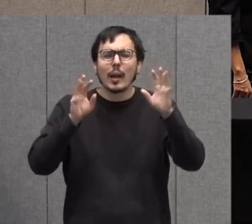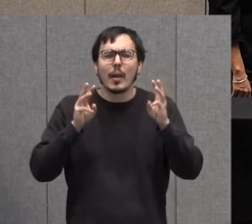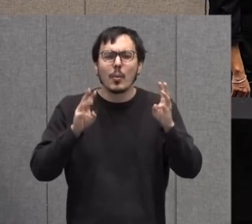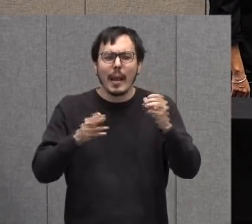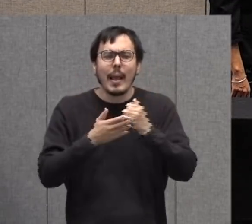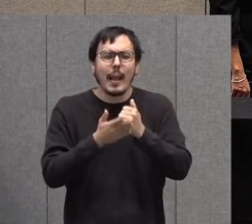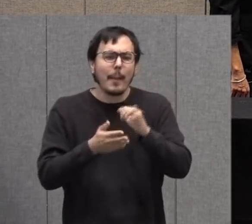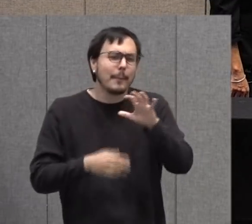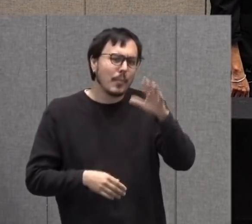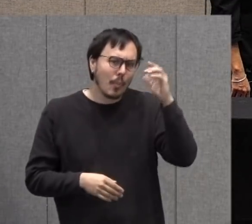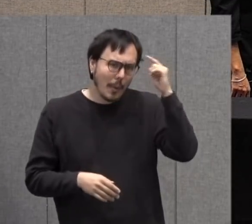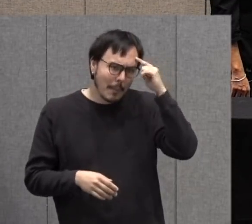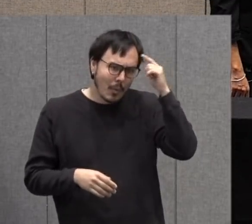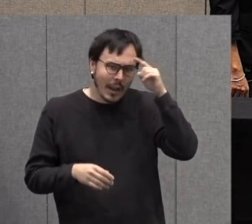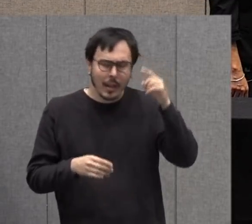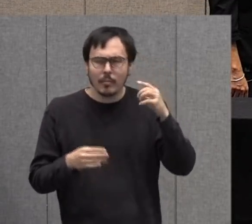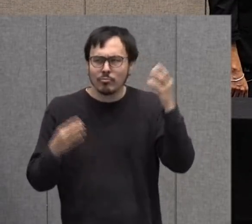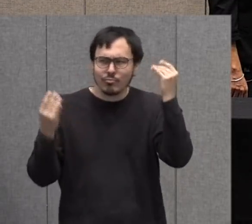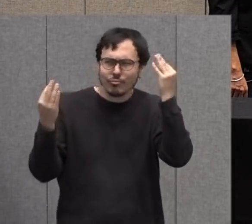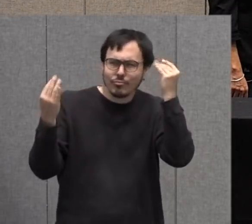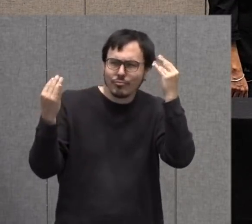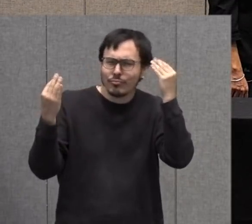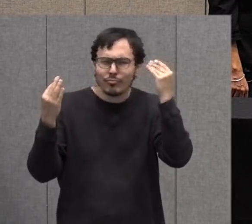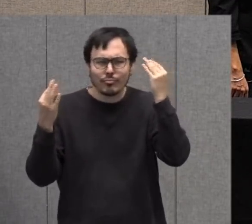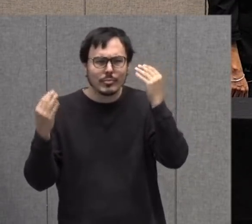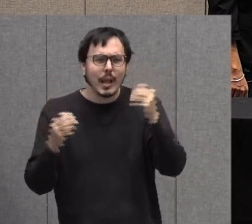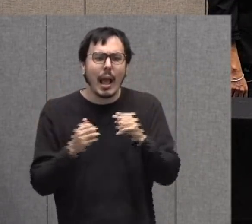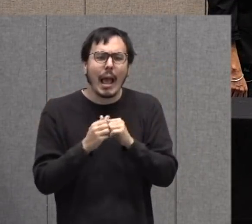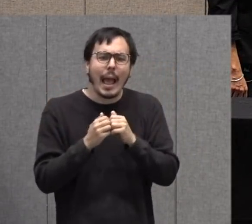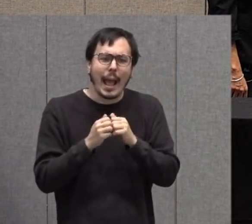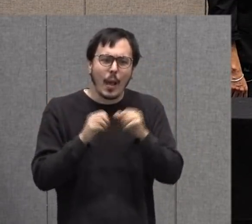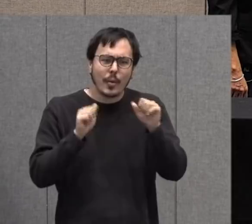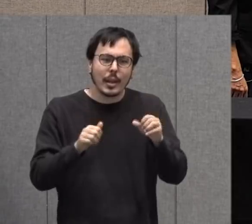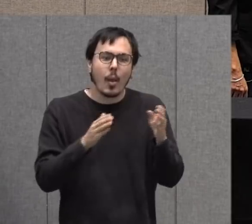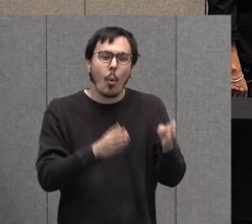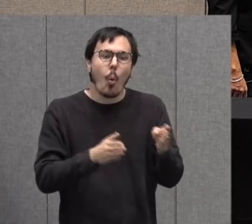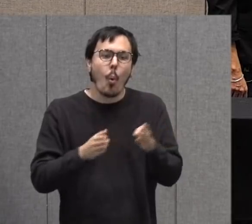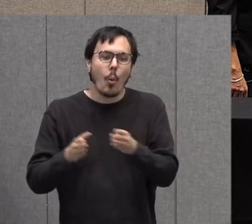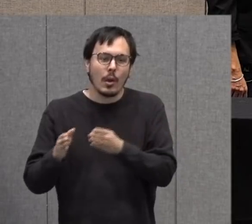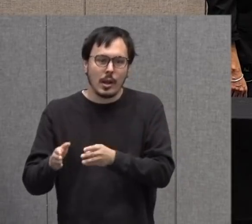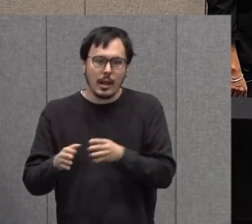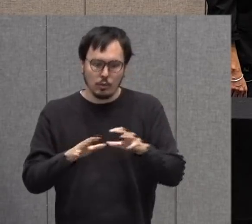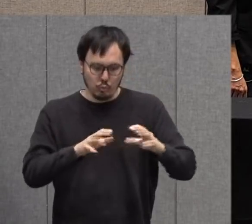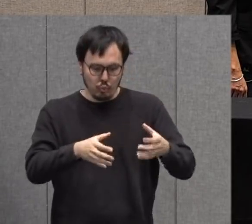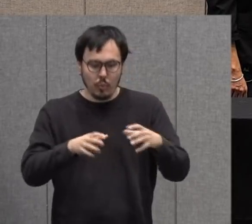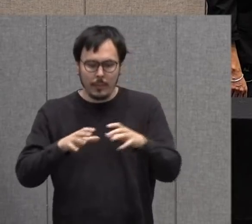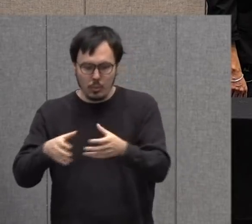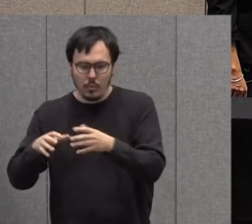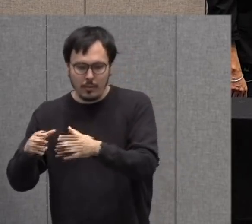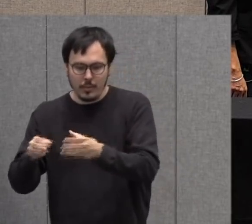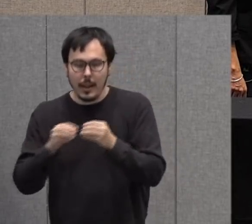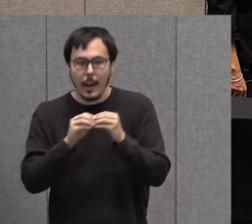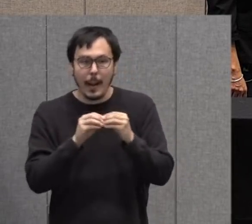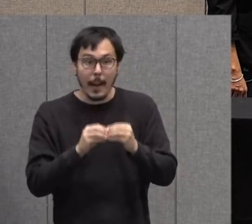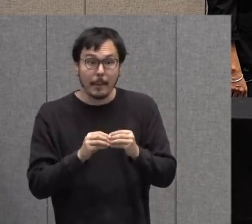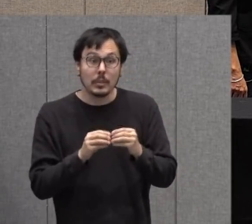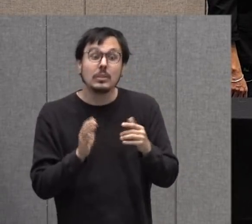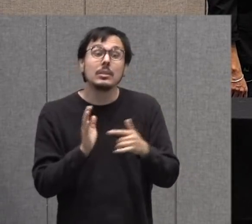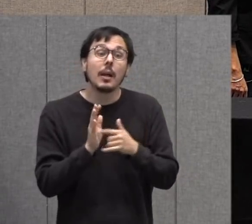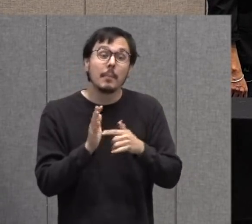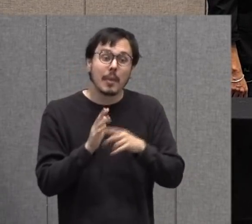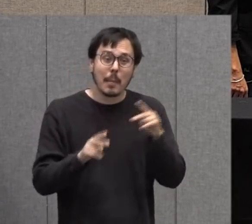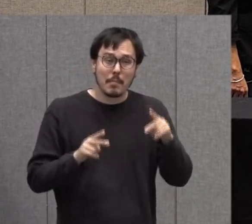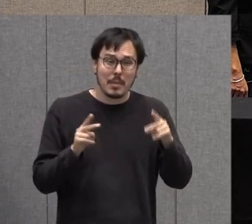get your brain thinking about different ways to organize numbers. Sometimes people think math is